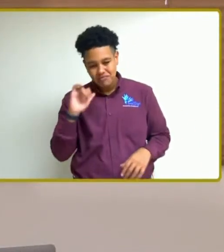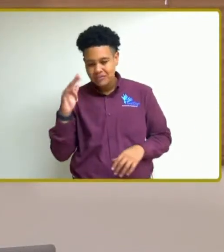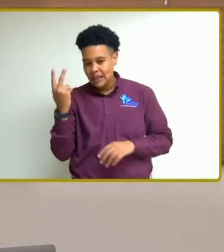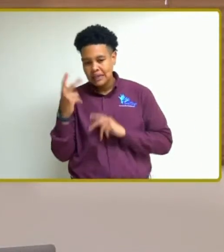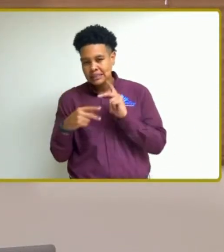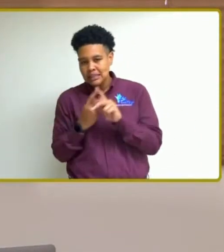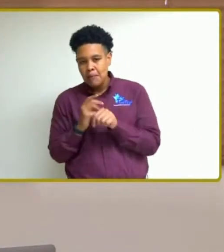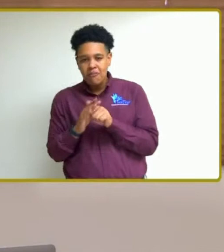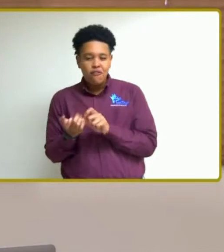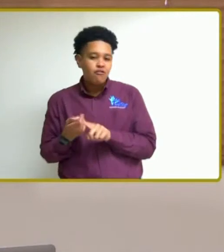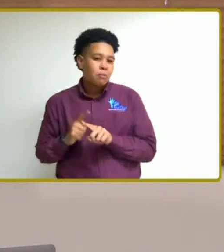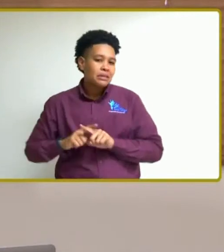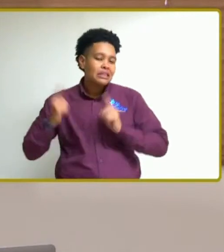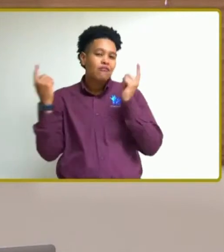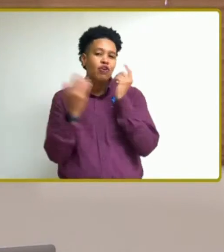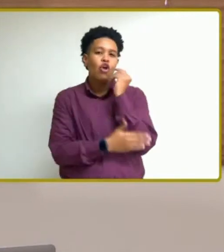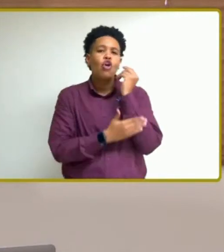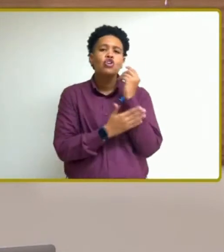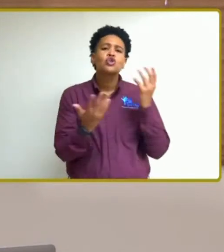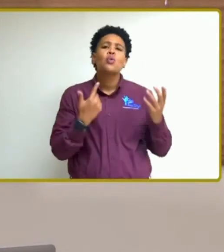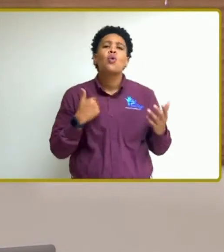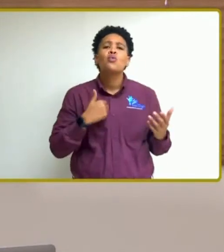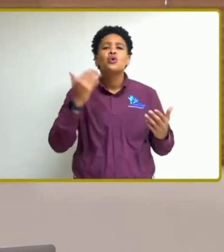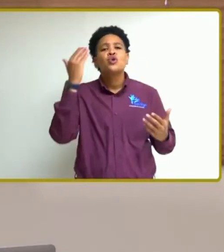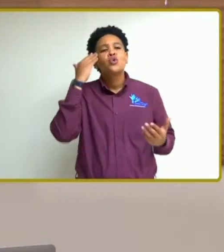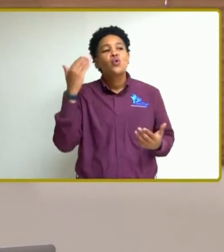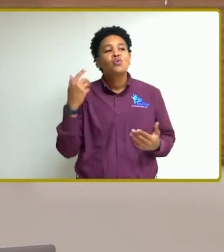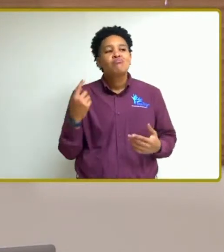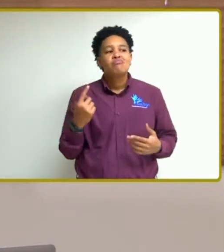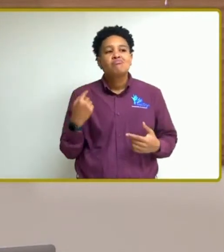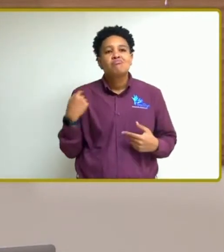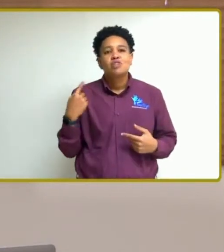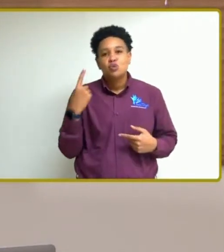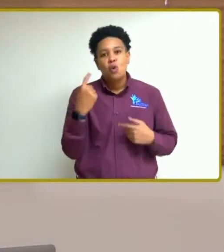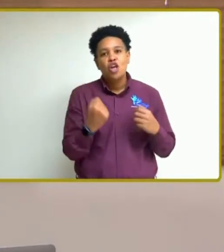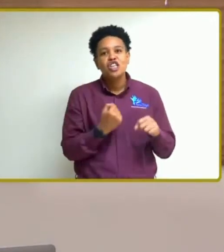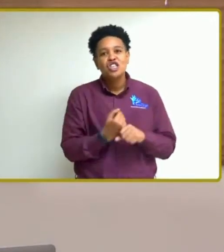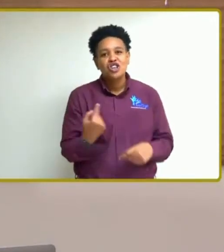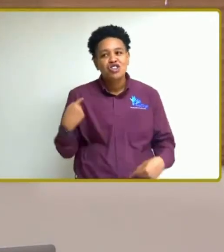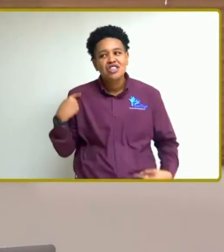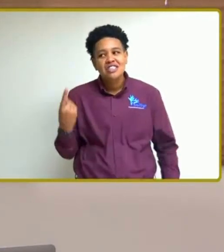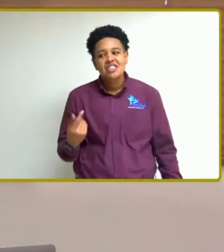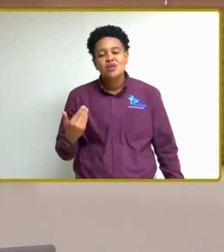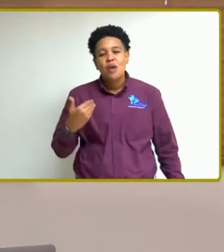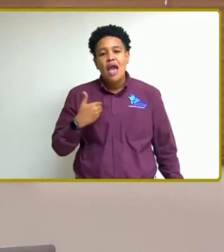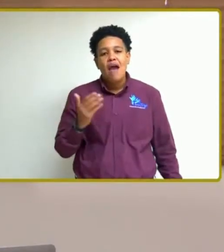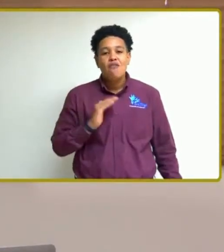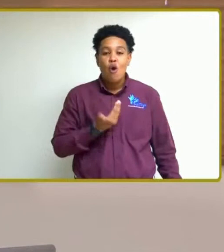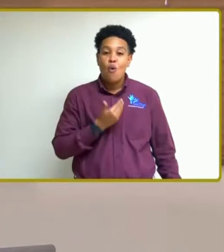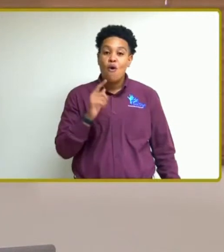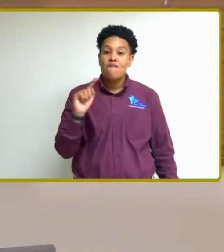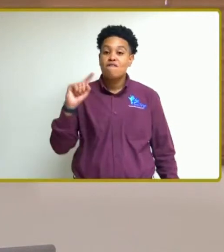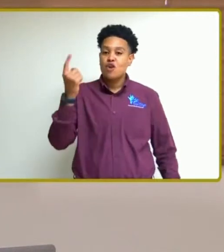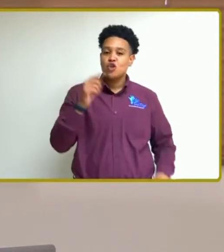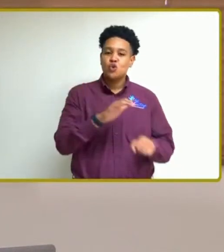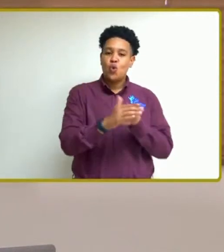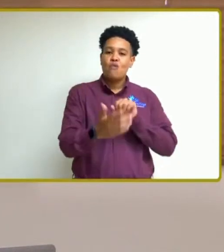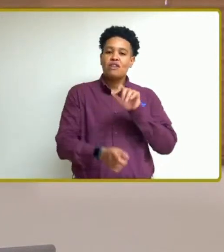though, that it has been a year since we have had our first case. The immunity, the natural